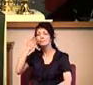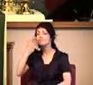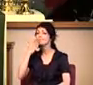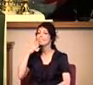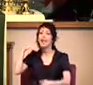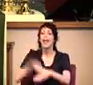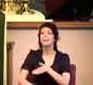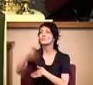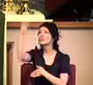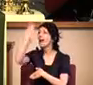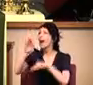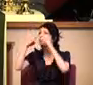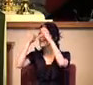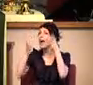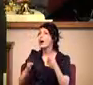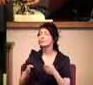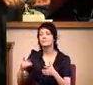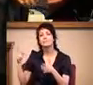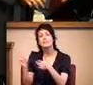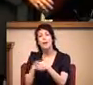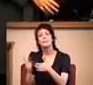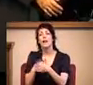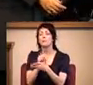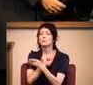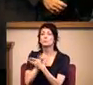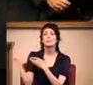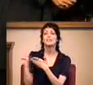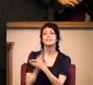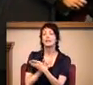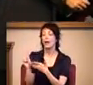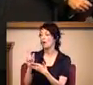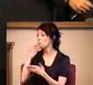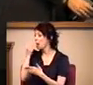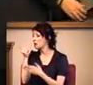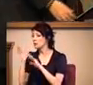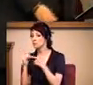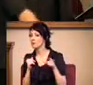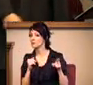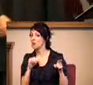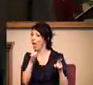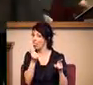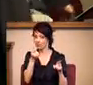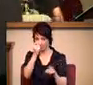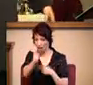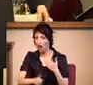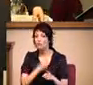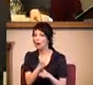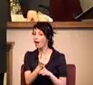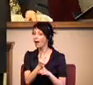don't know about y'all, but there are sometimes some weeks that are better than others. Amen? Amen.